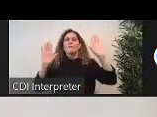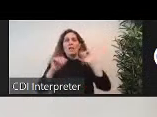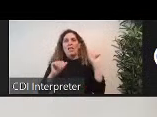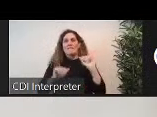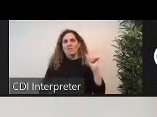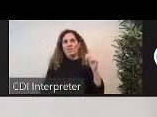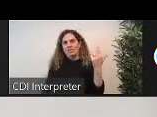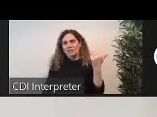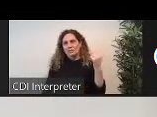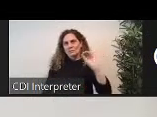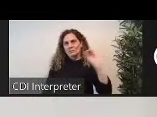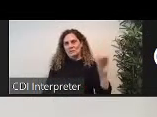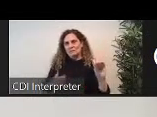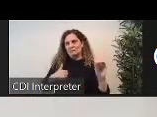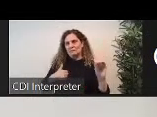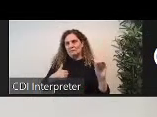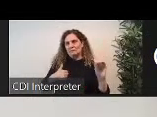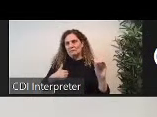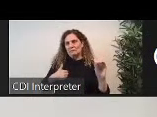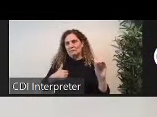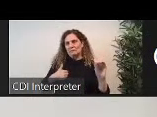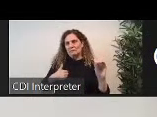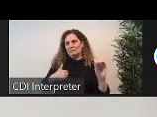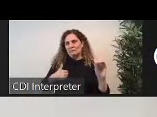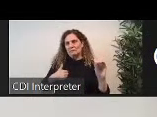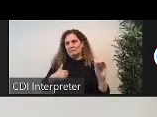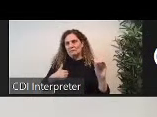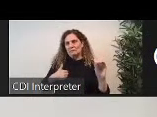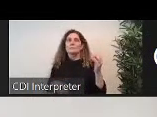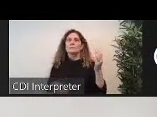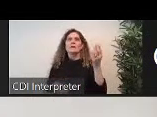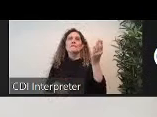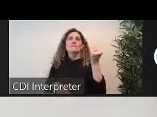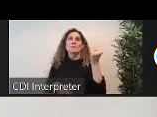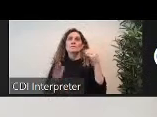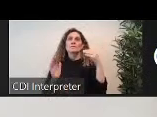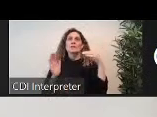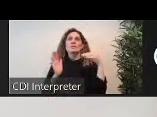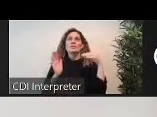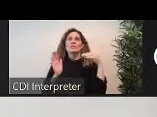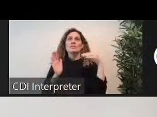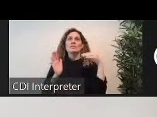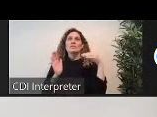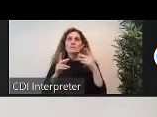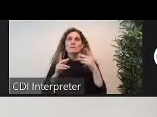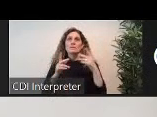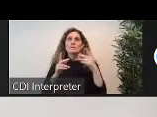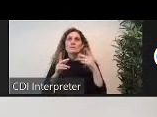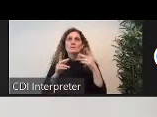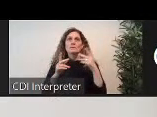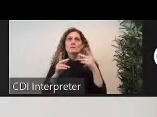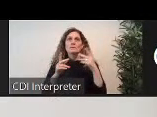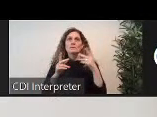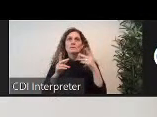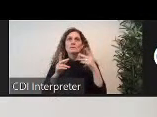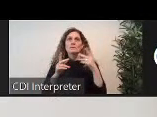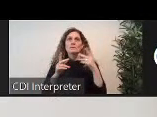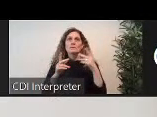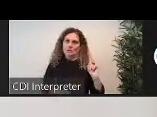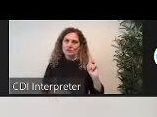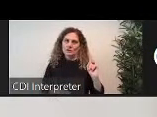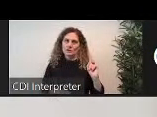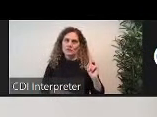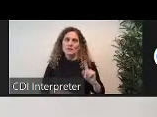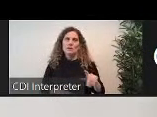receive their first dose of vaccine last week, and now have about 36% of that population, that 65 plus